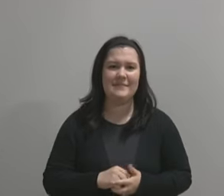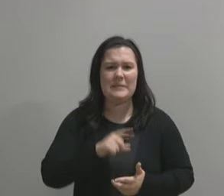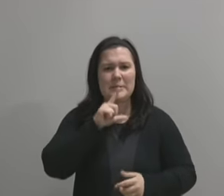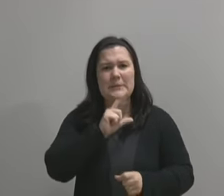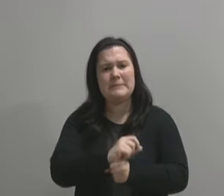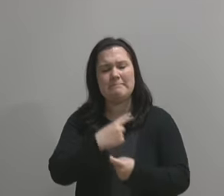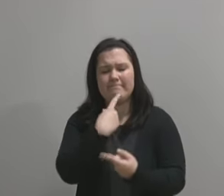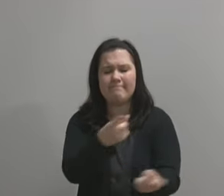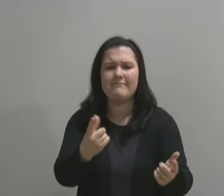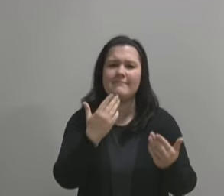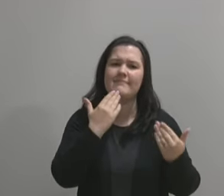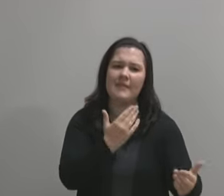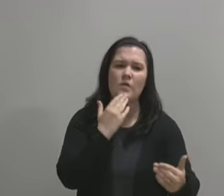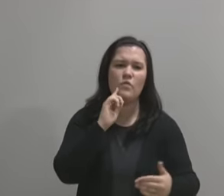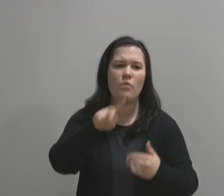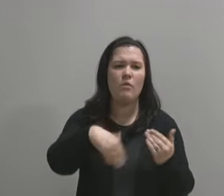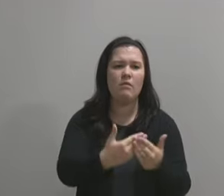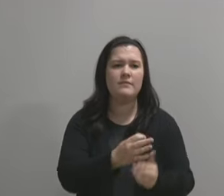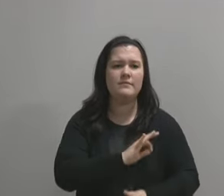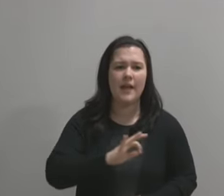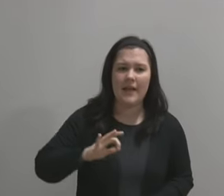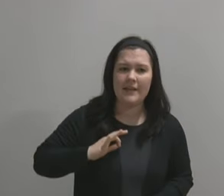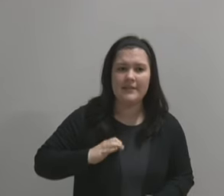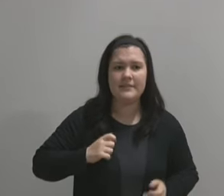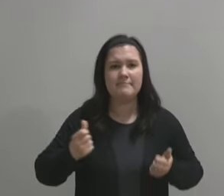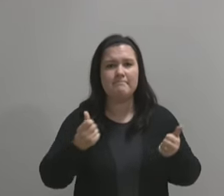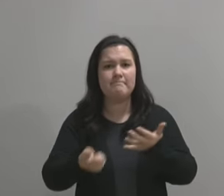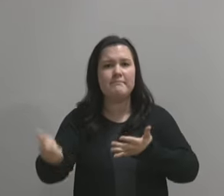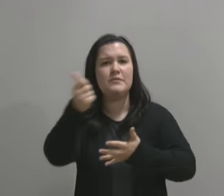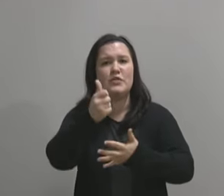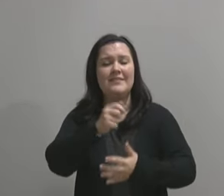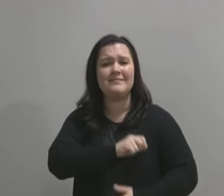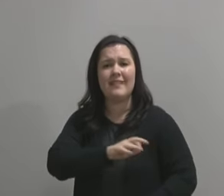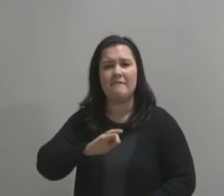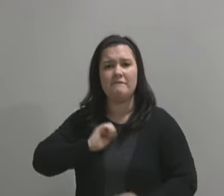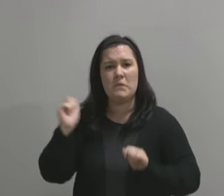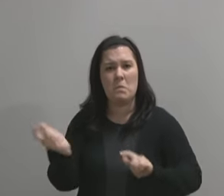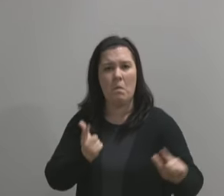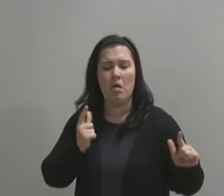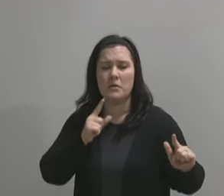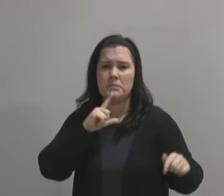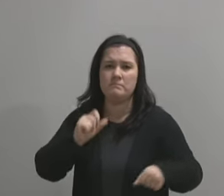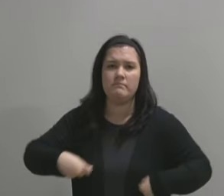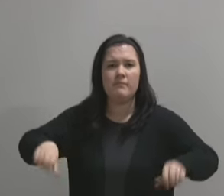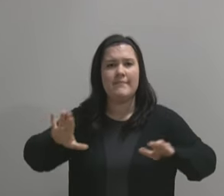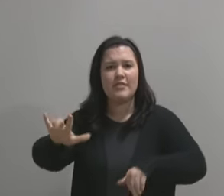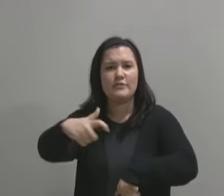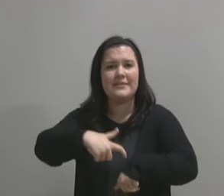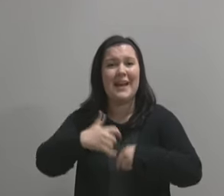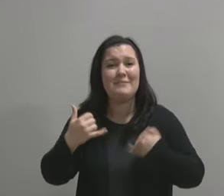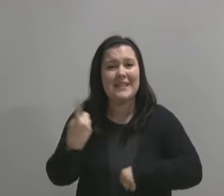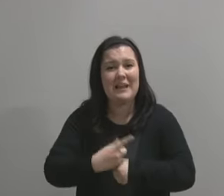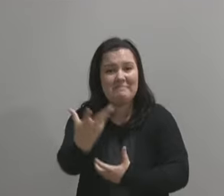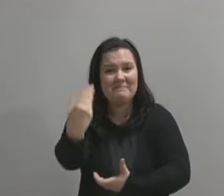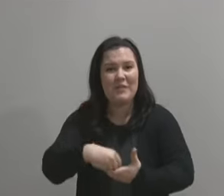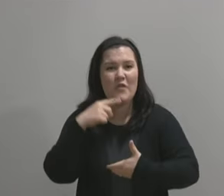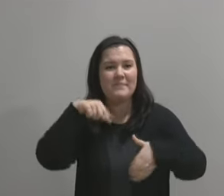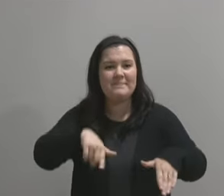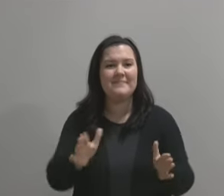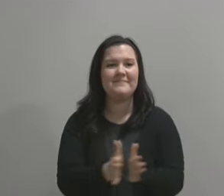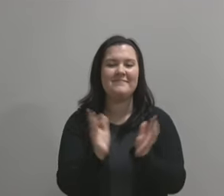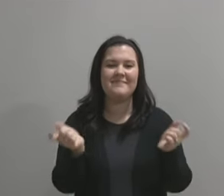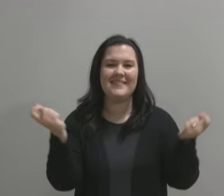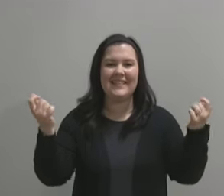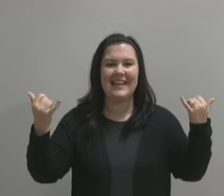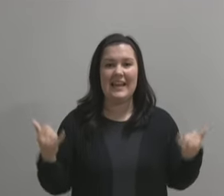my appreciation to the faculty, administrators, and staff who gave of their time today to participate. And